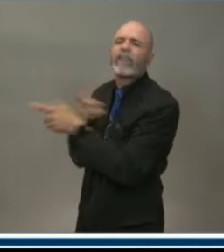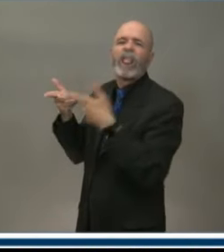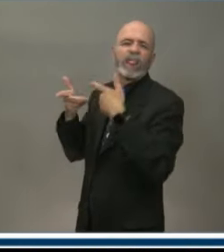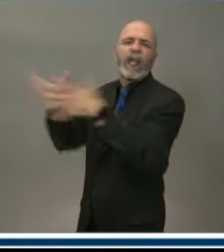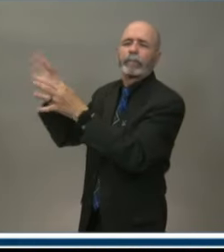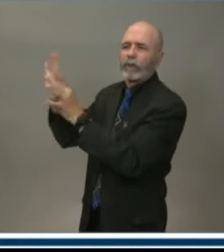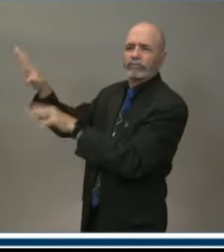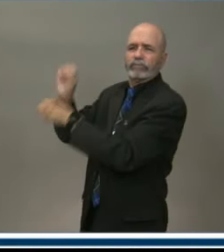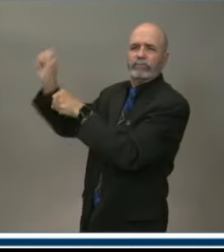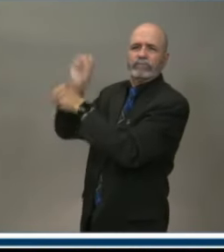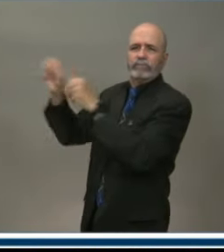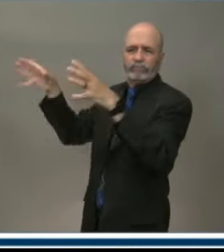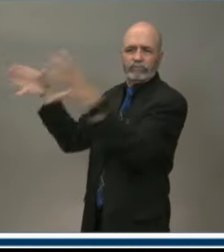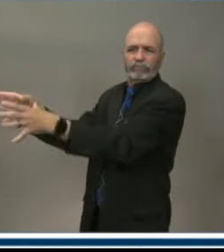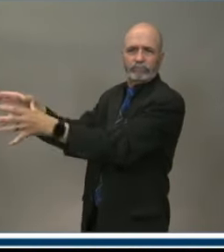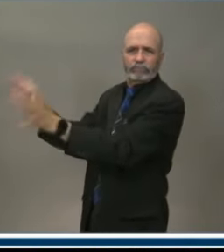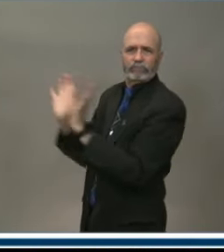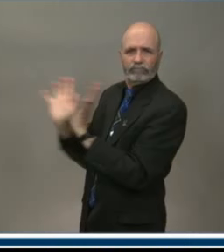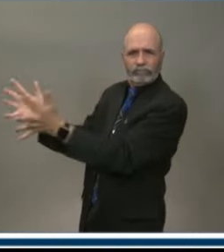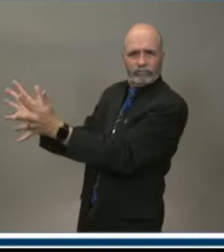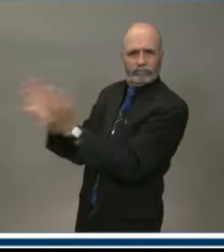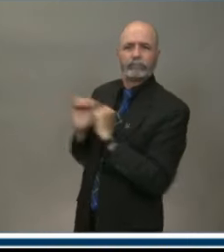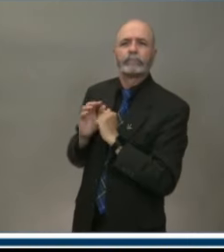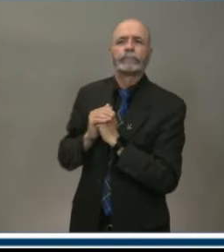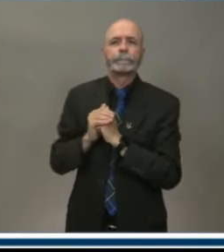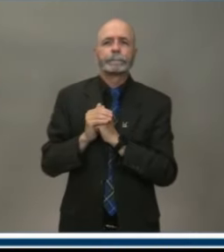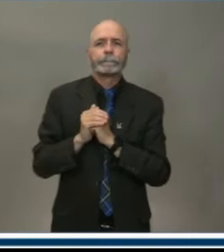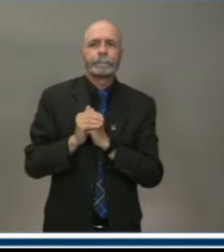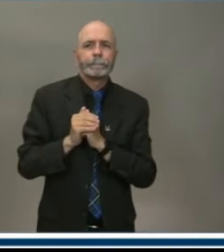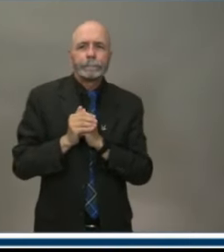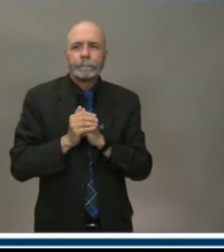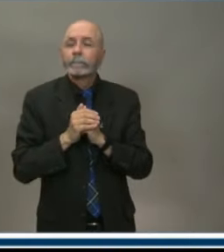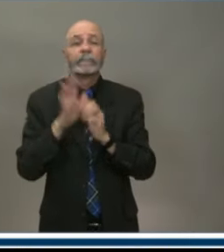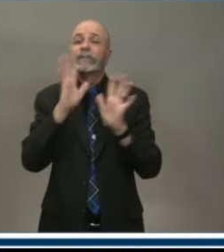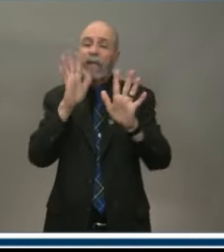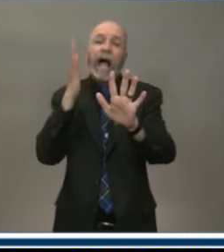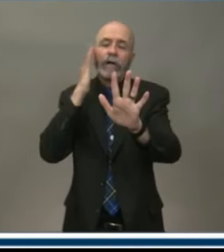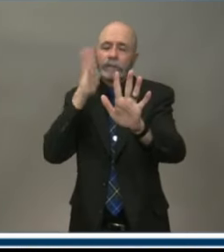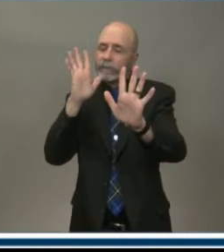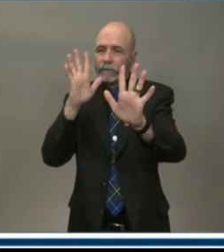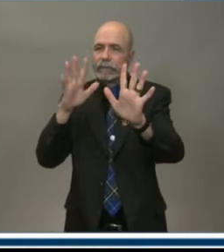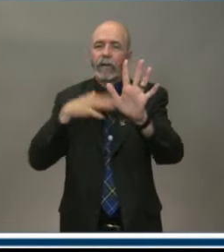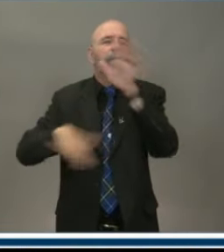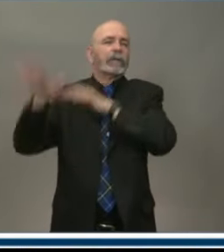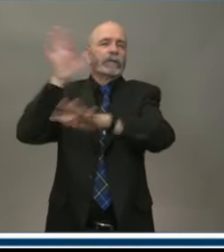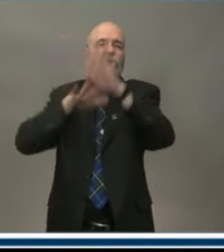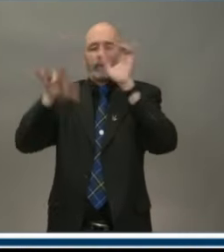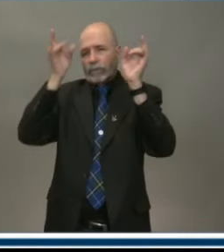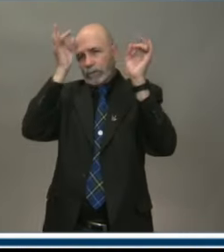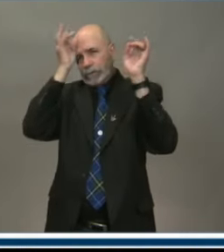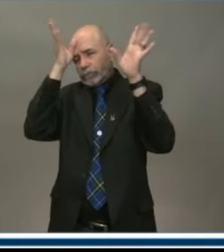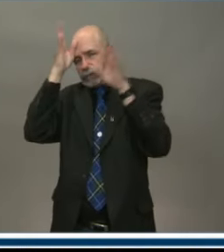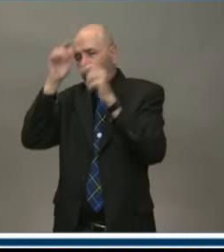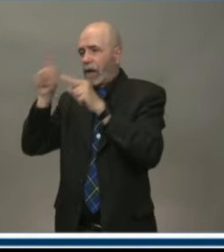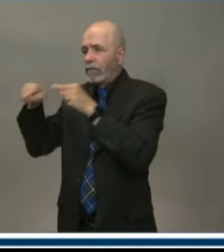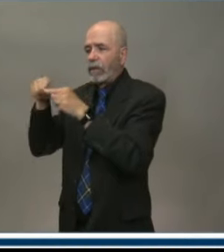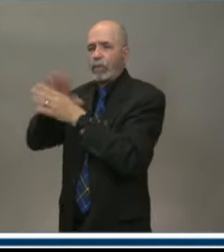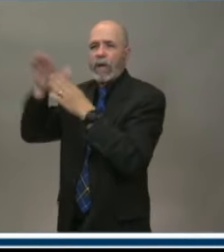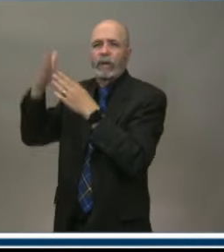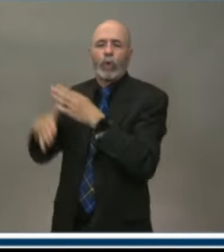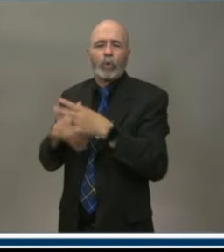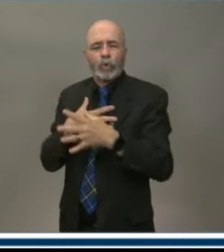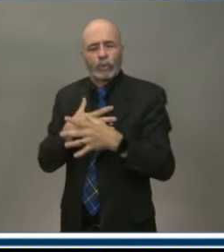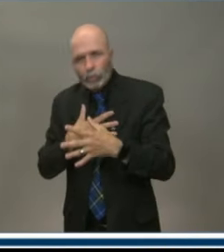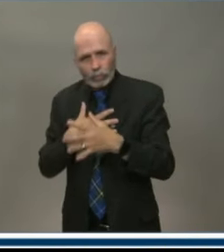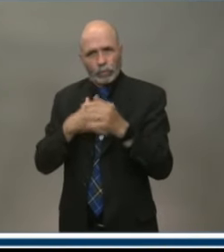details of this horrible weekend, last weekend, to be put to the